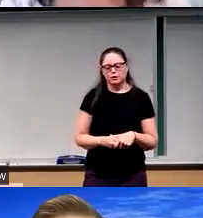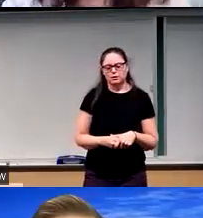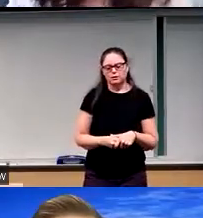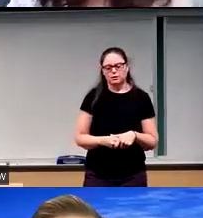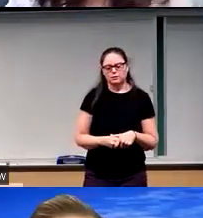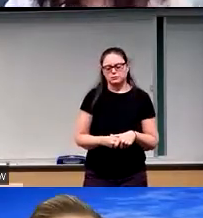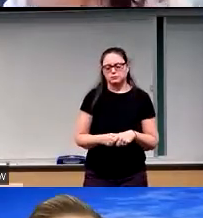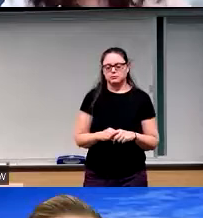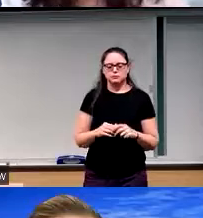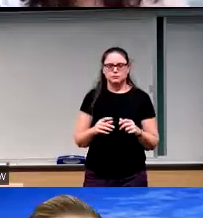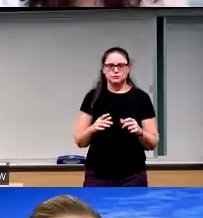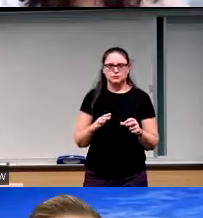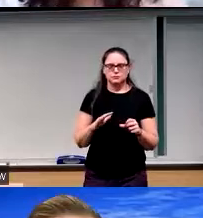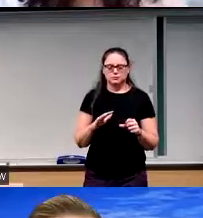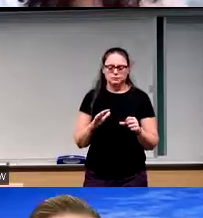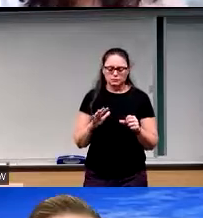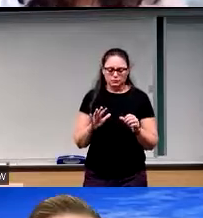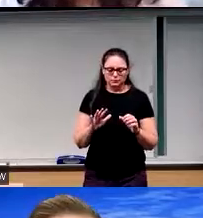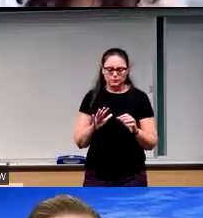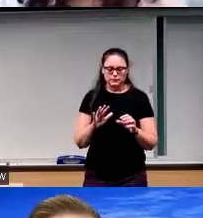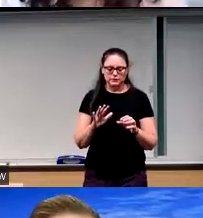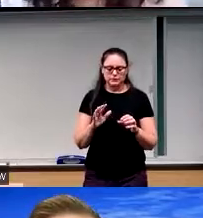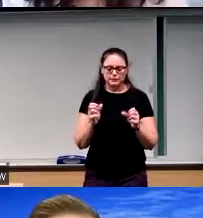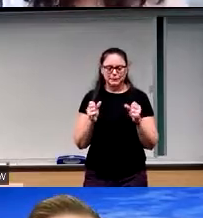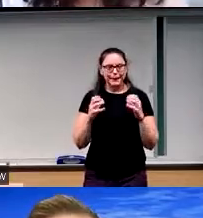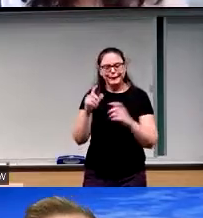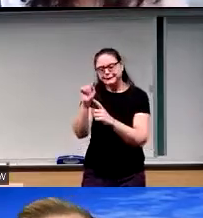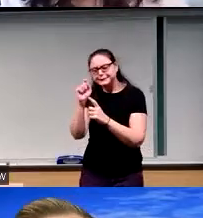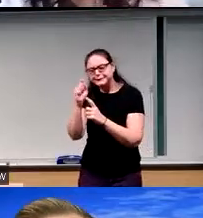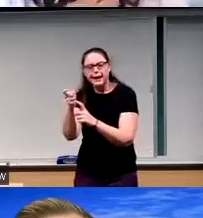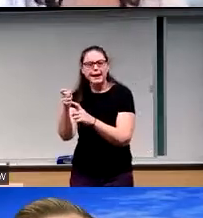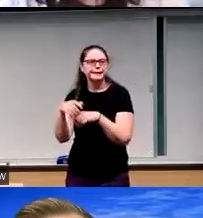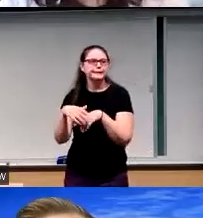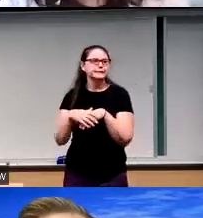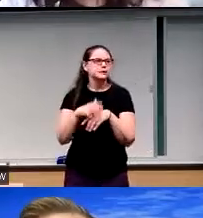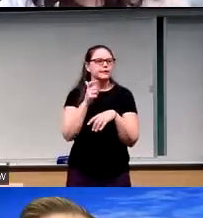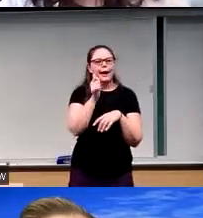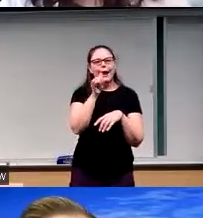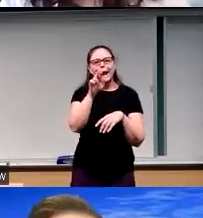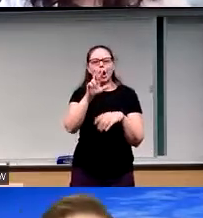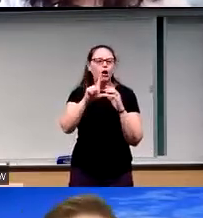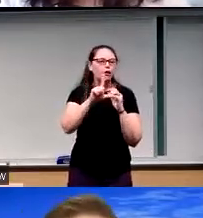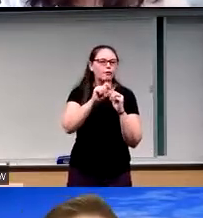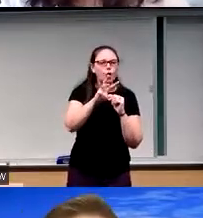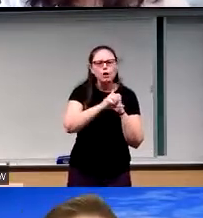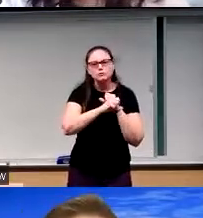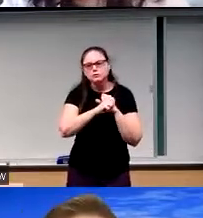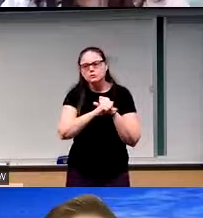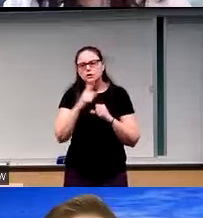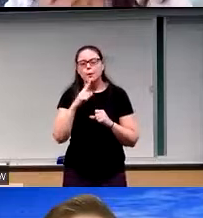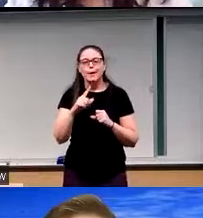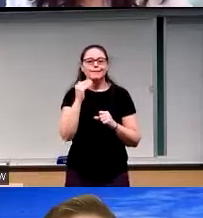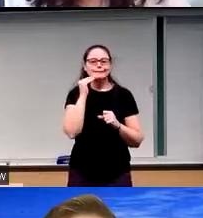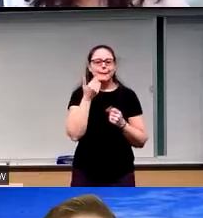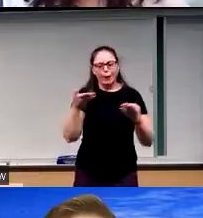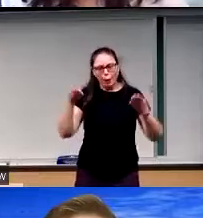there have been the excise taxes, the smoke-free air laws. We were able to get the tobacco settlement,